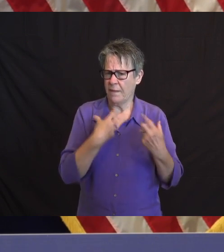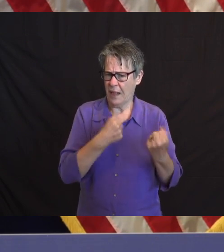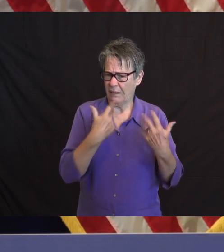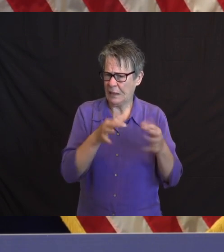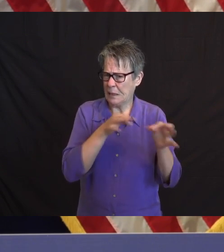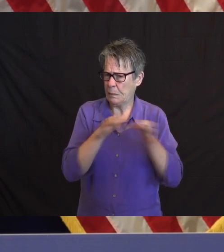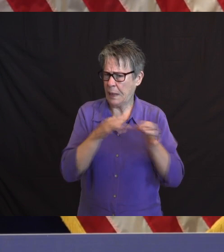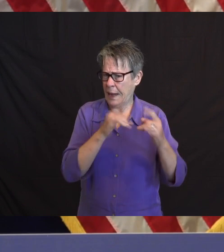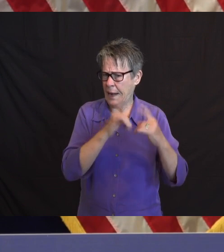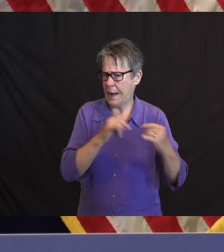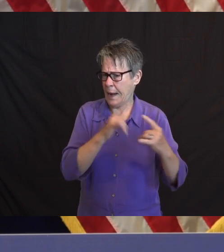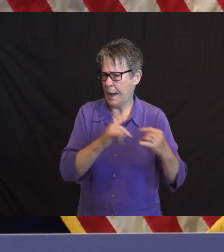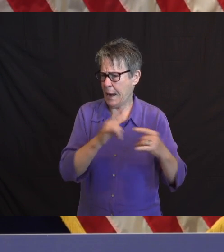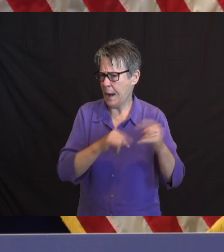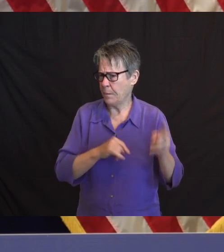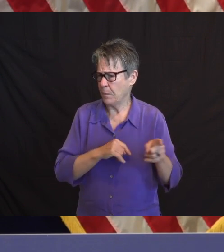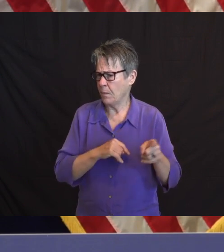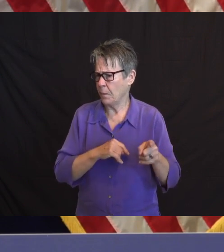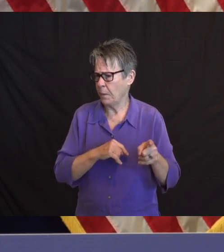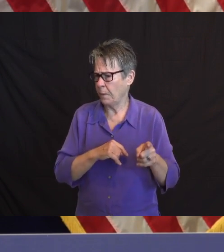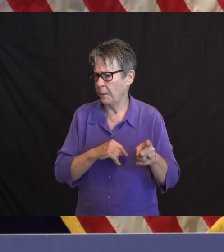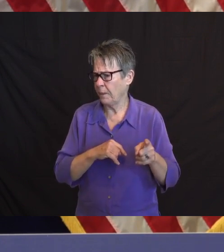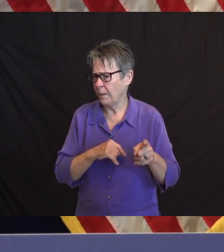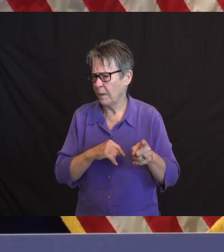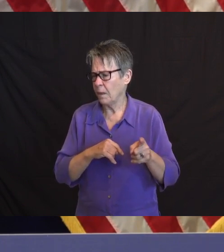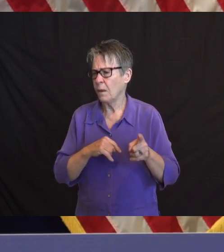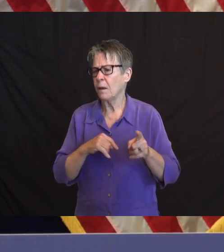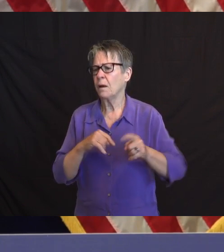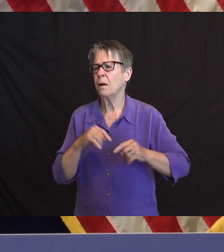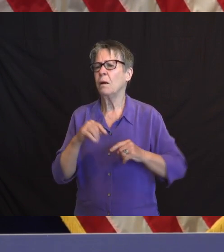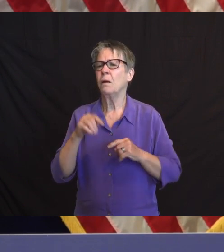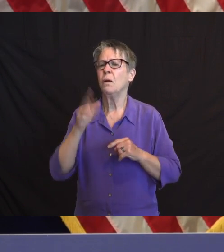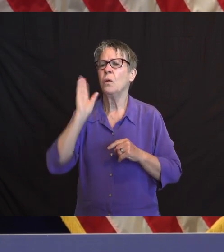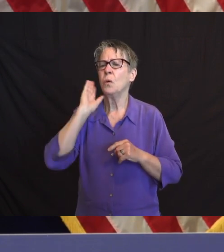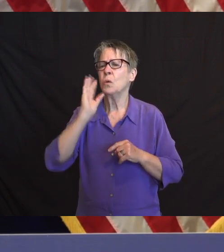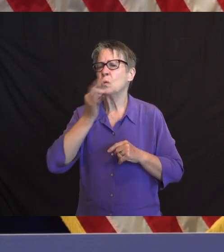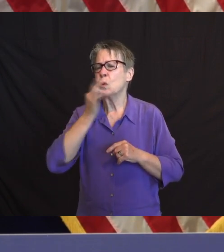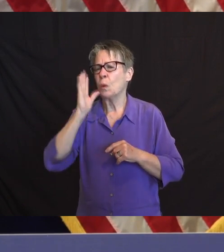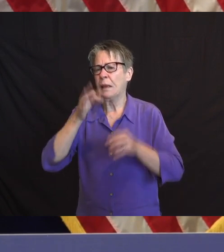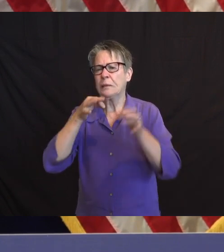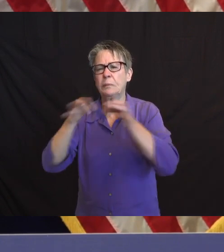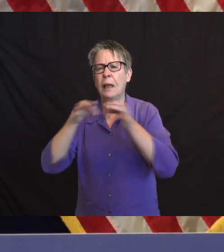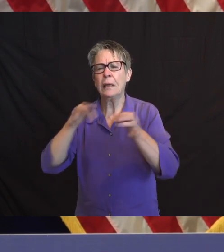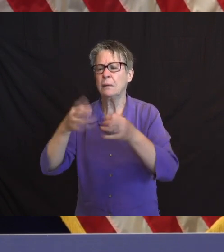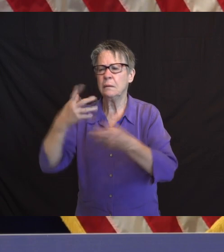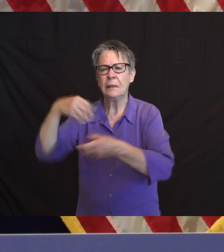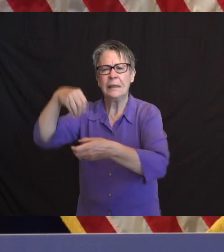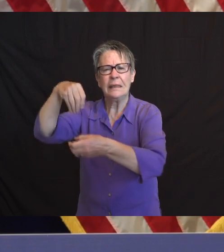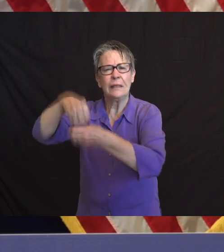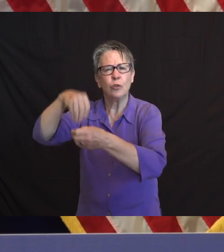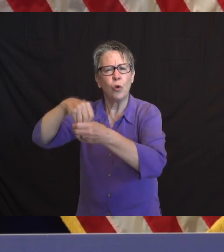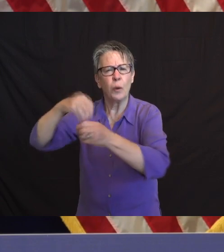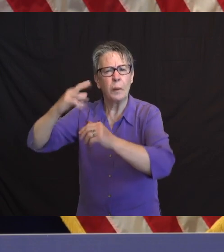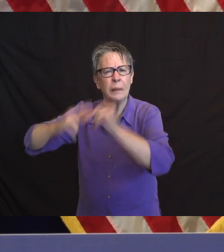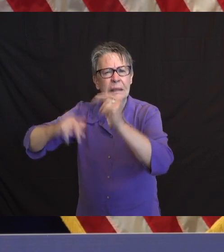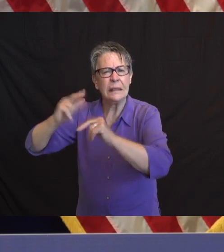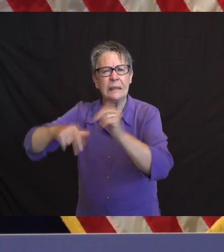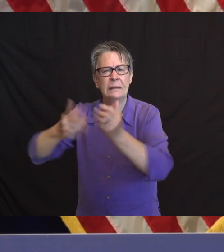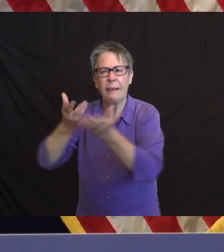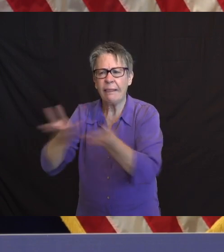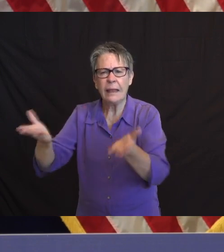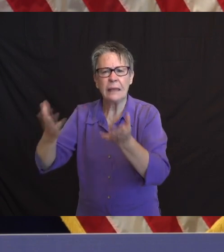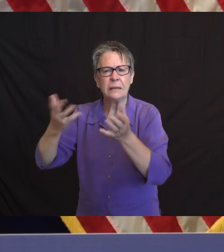promised faith and worship, ability to worship together indoors, subject to some pretty